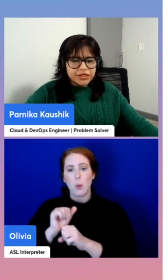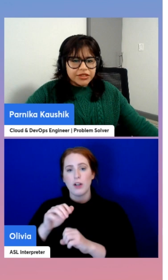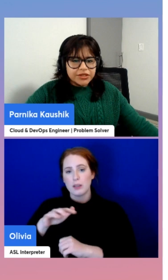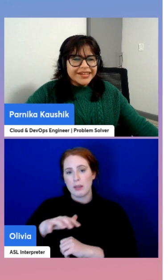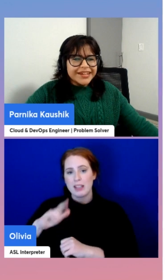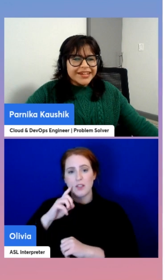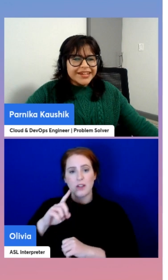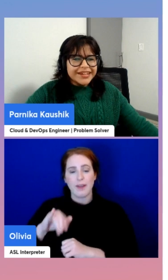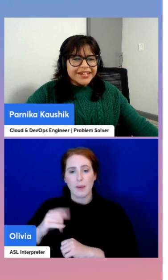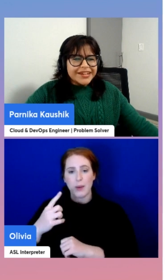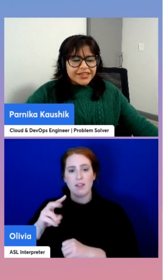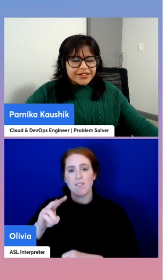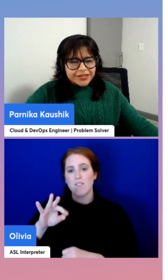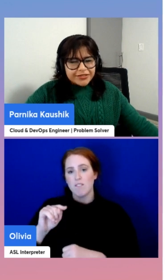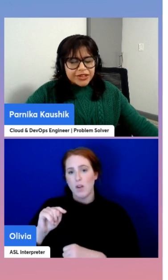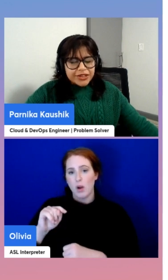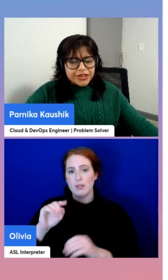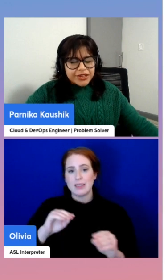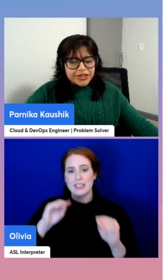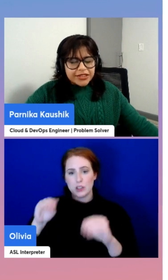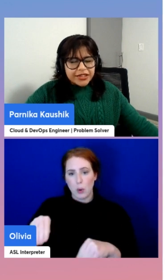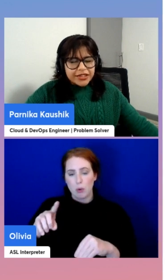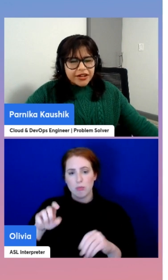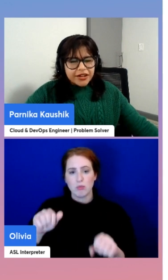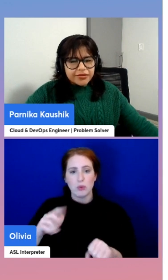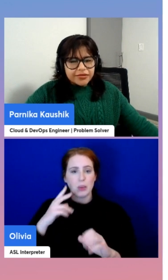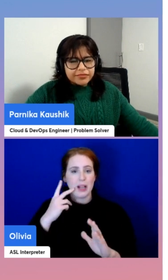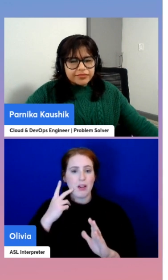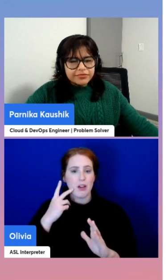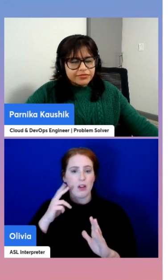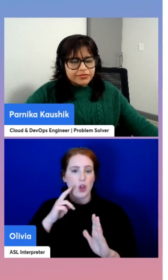Big surprise, right? So you can take a look at the runs.